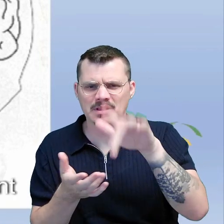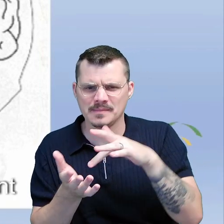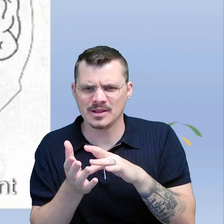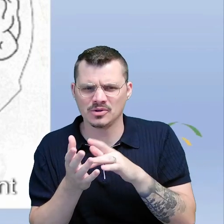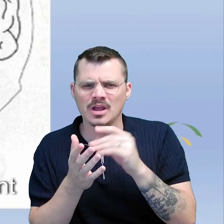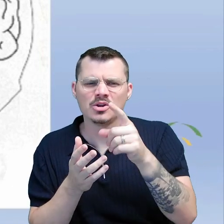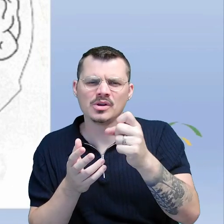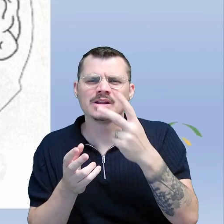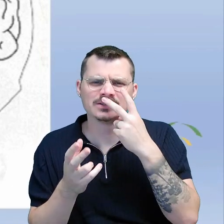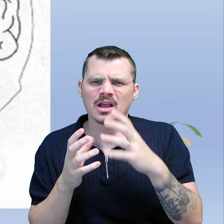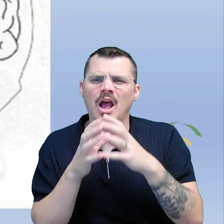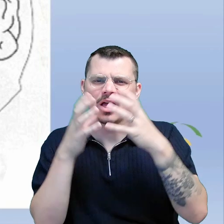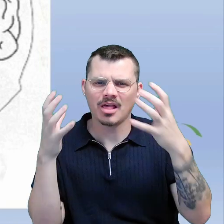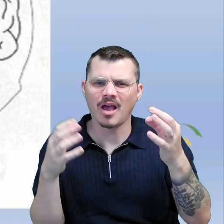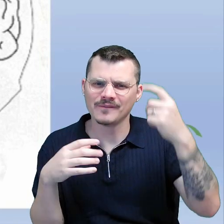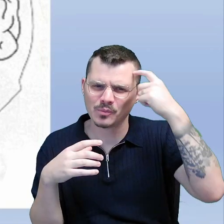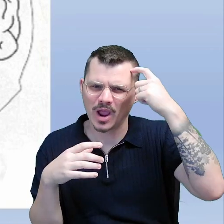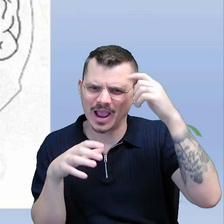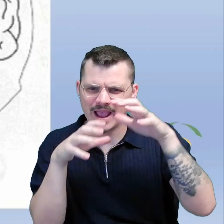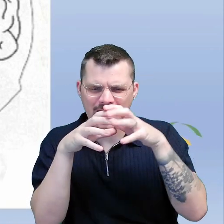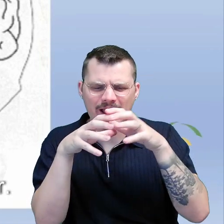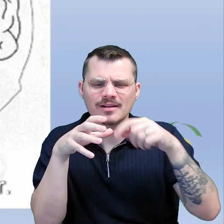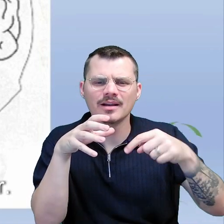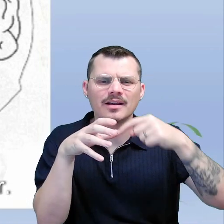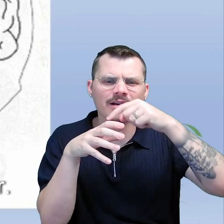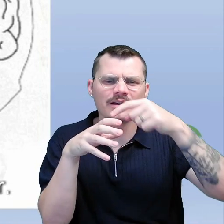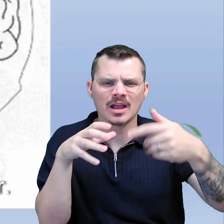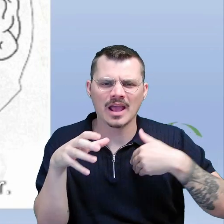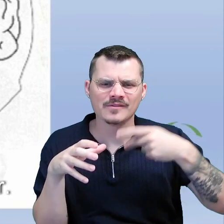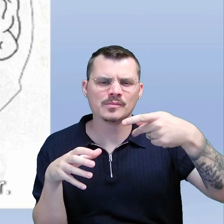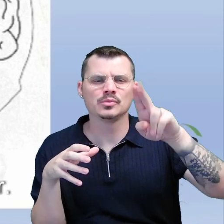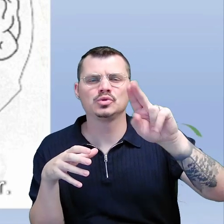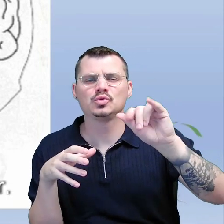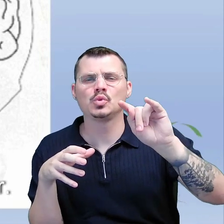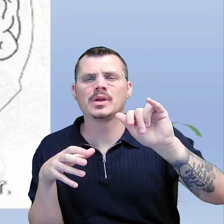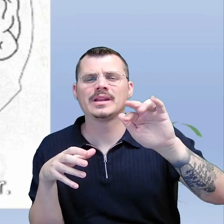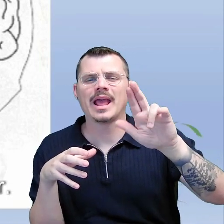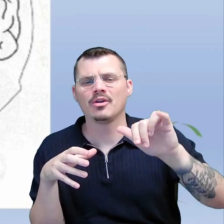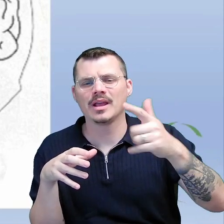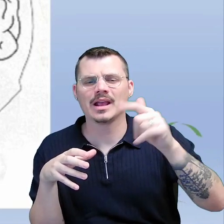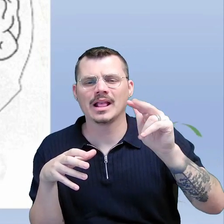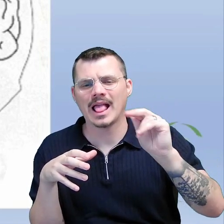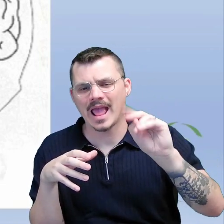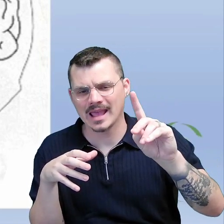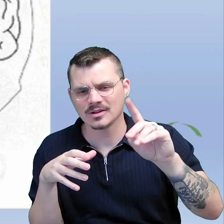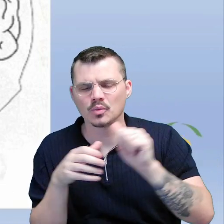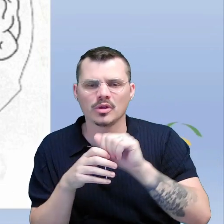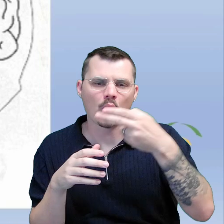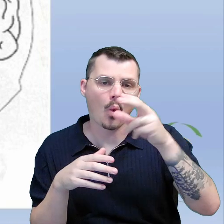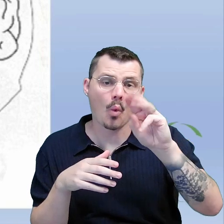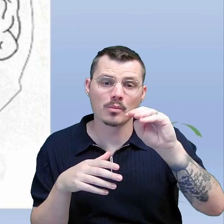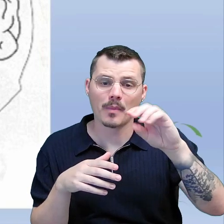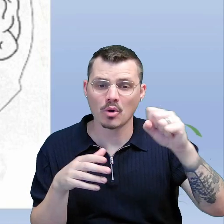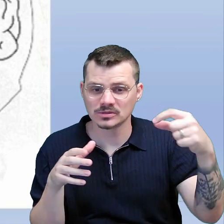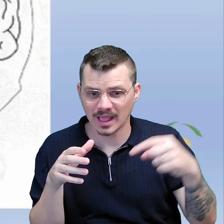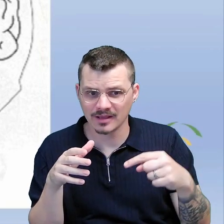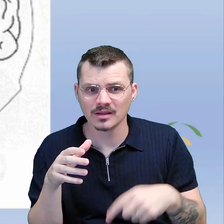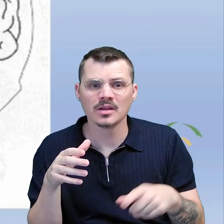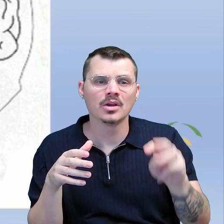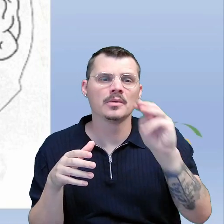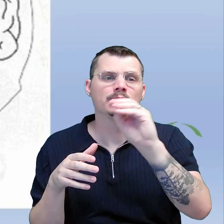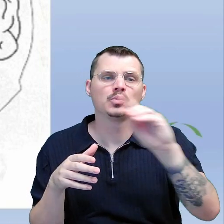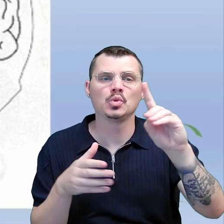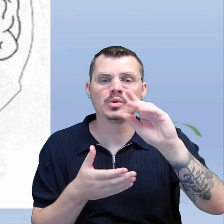a lot of important brain real estate right there. You got your pituitary gland with all your hormones and so forth. You've got your